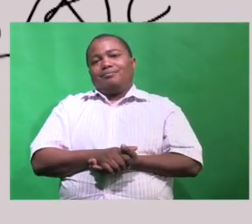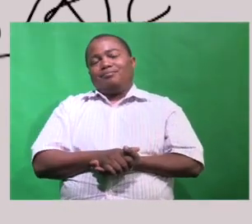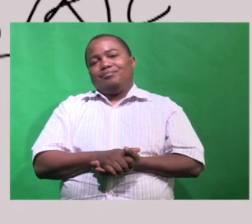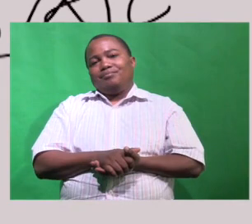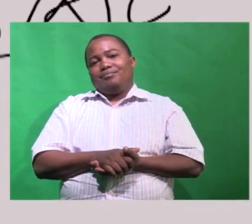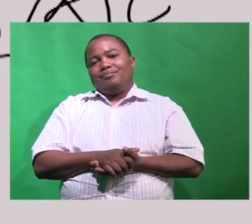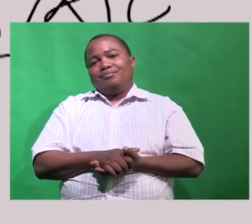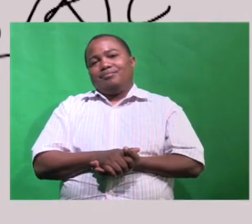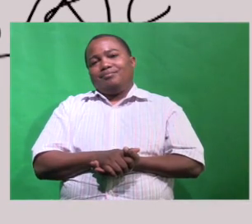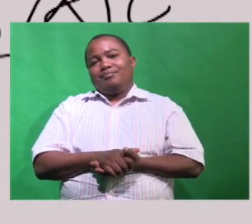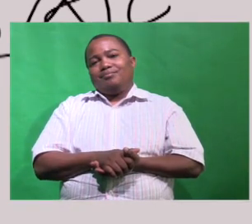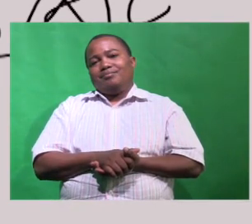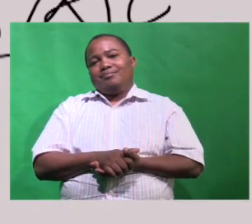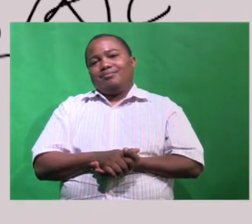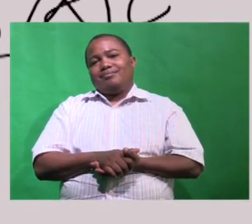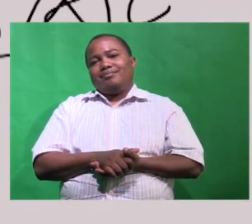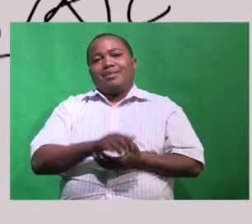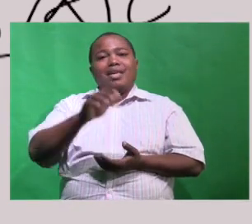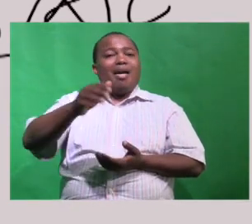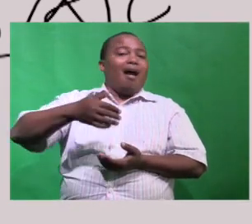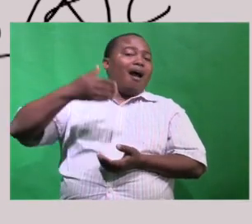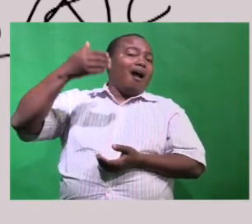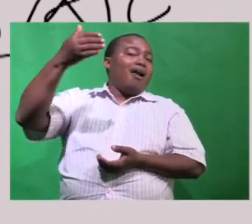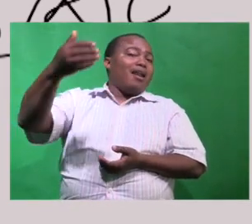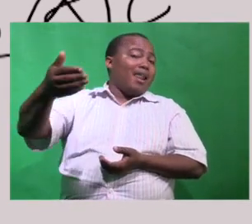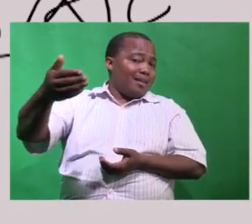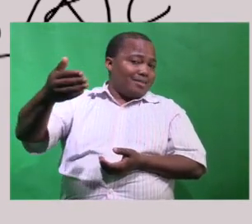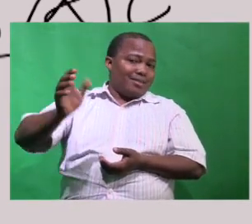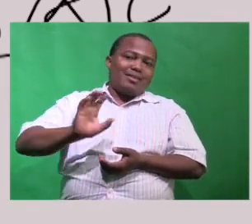year. Next